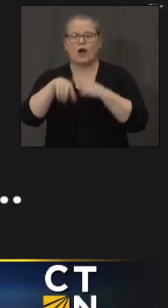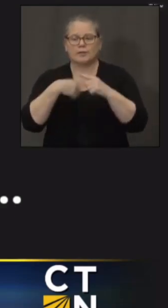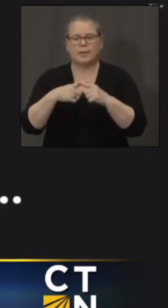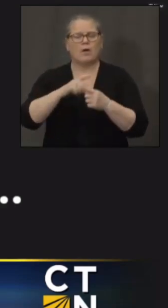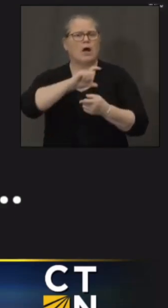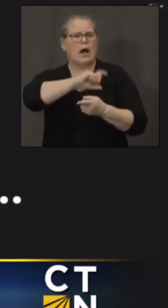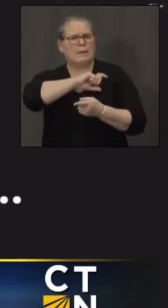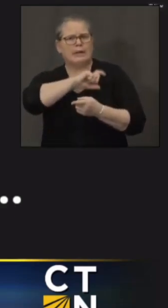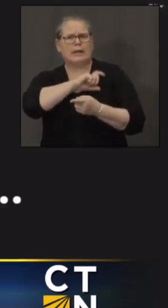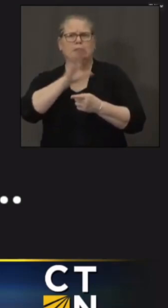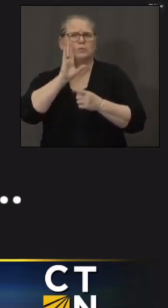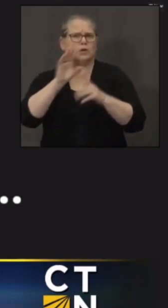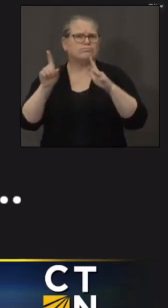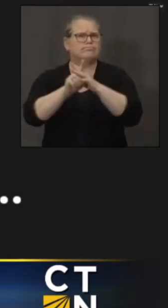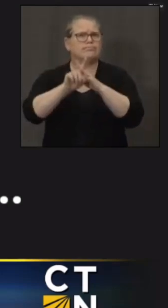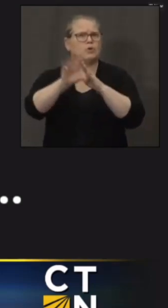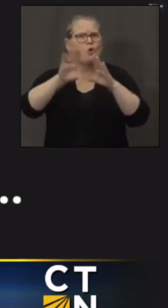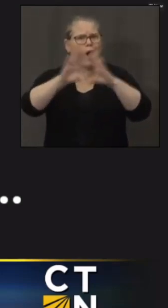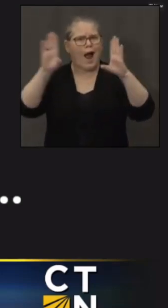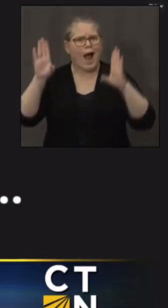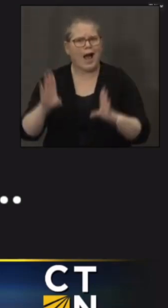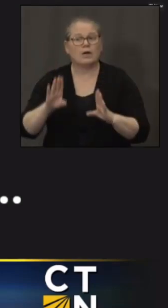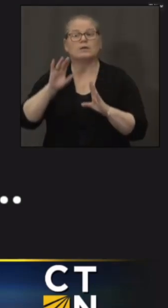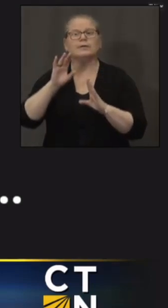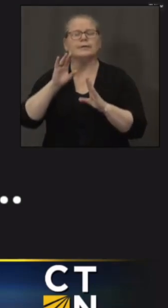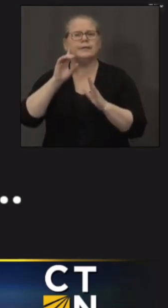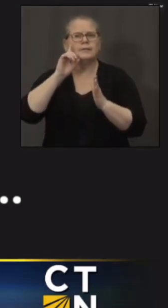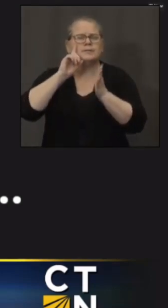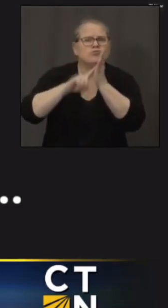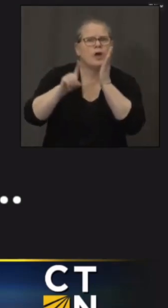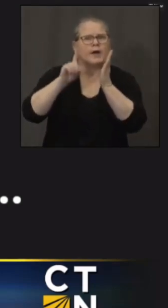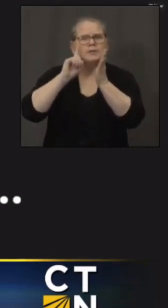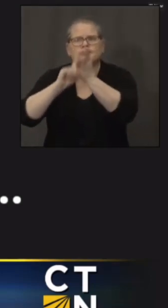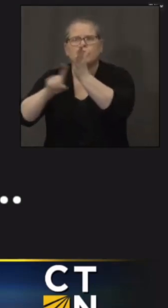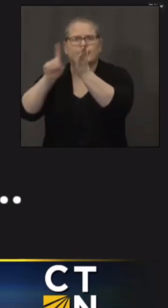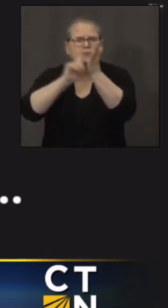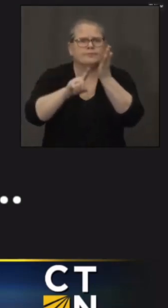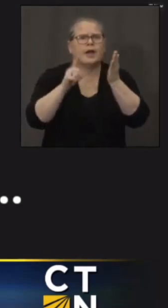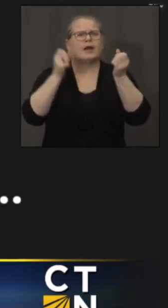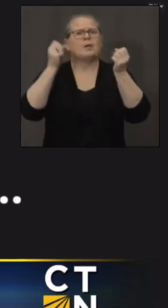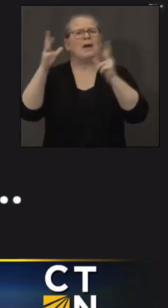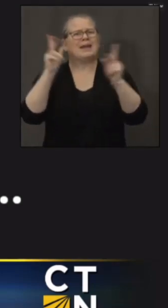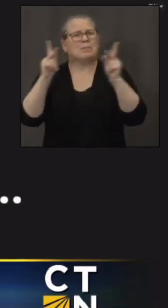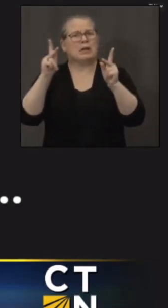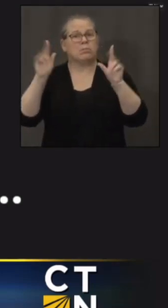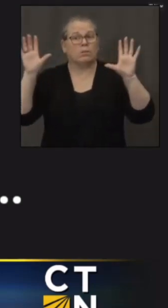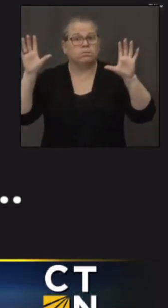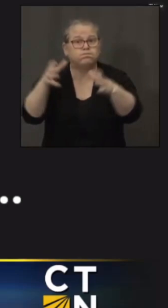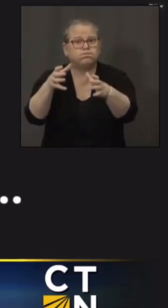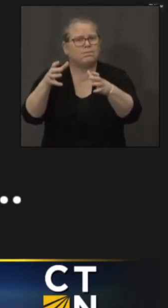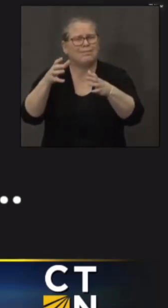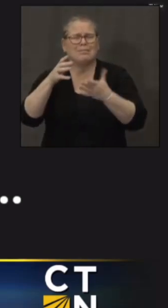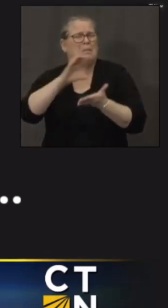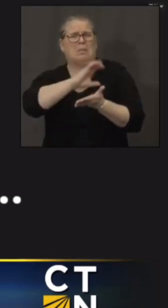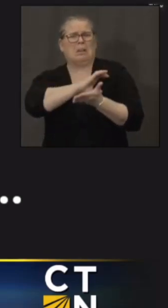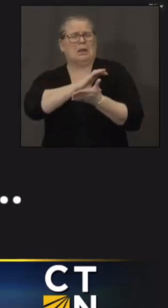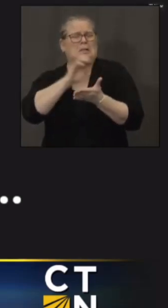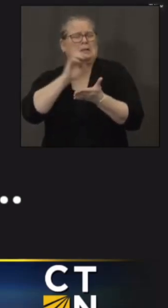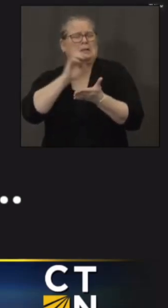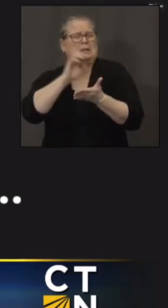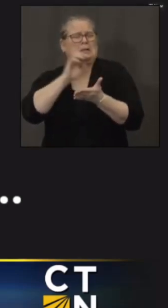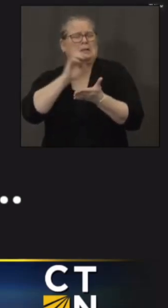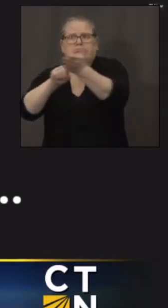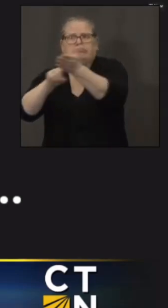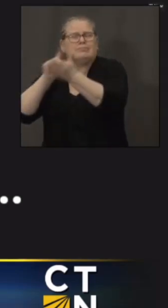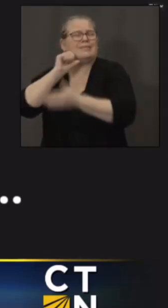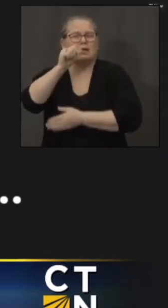don't advise them to see if there's a large group of people. But just wondering how local departments should handle, if they get a complaint from a neighbor